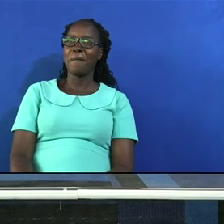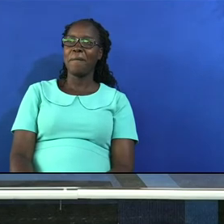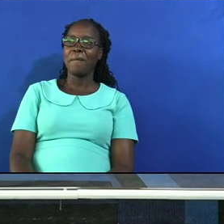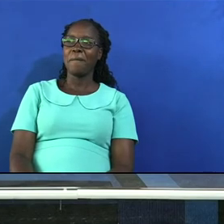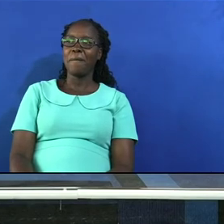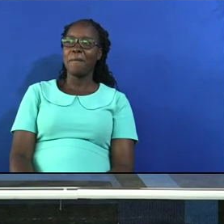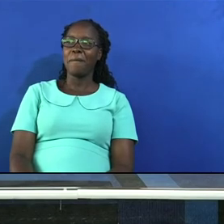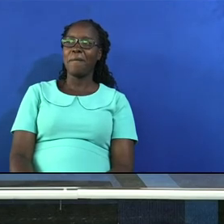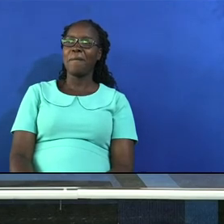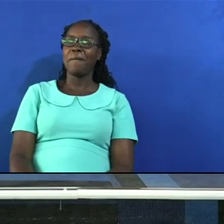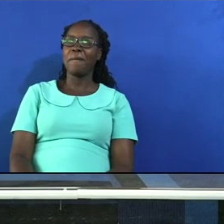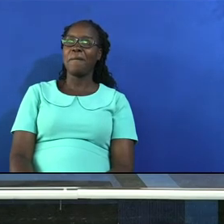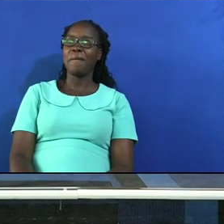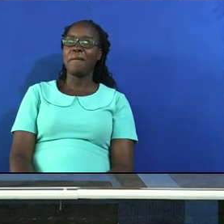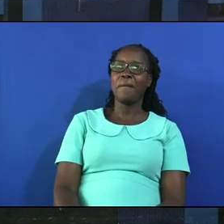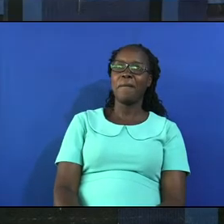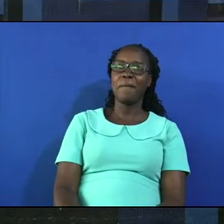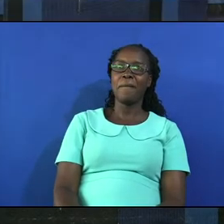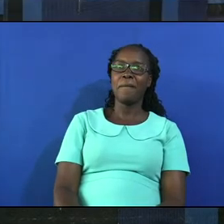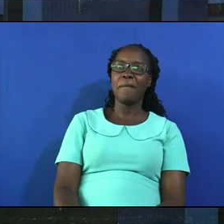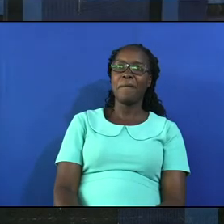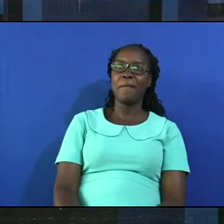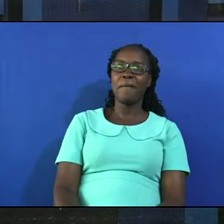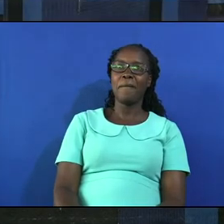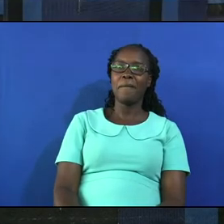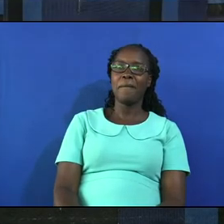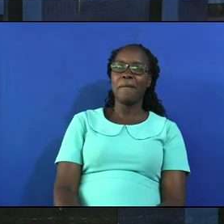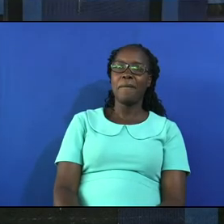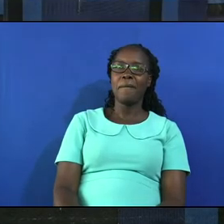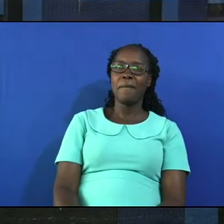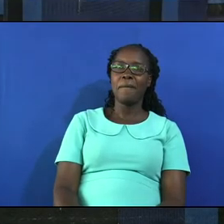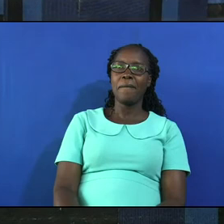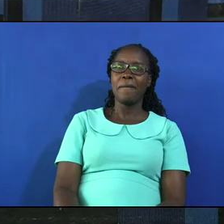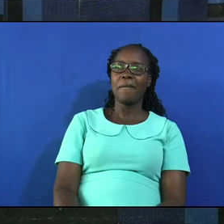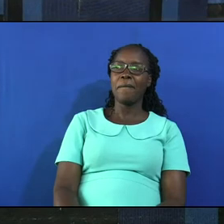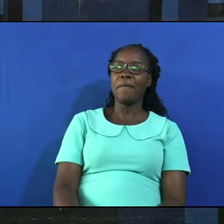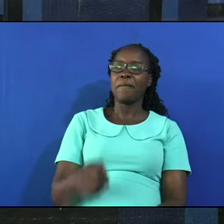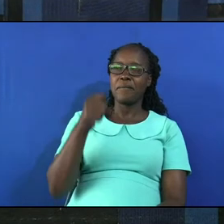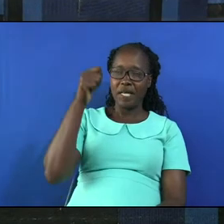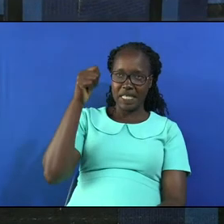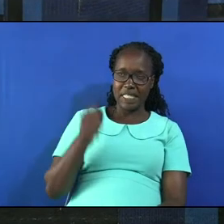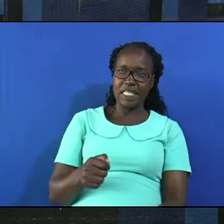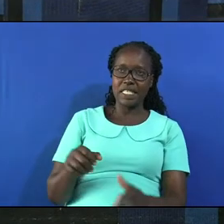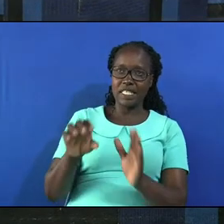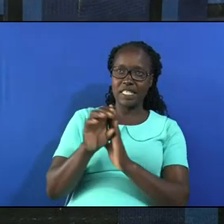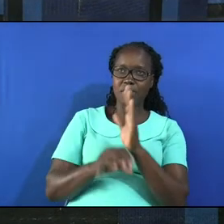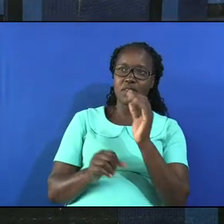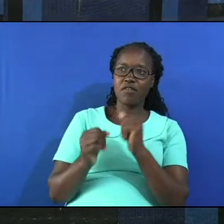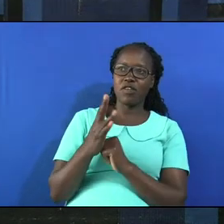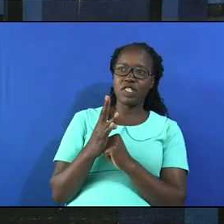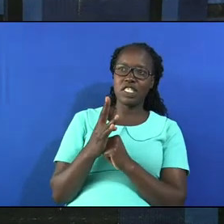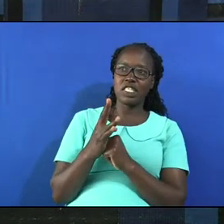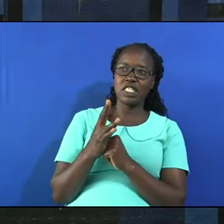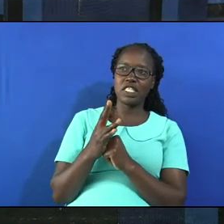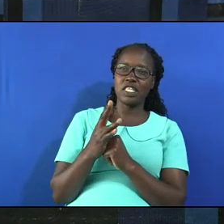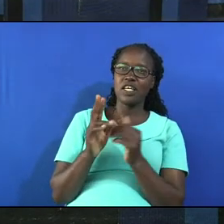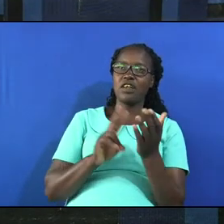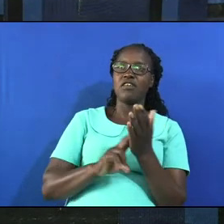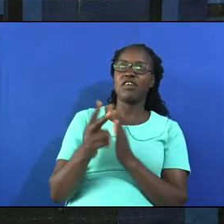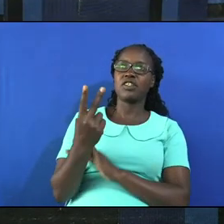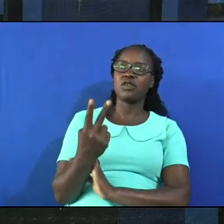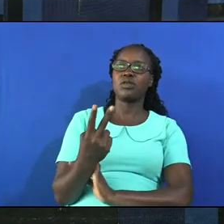I can foresee that in the next 2-3 hours we will be at Jeremiah. So we are now in Judges. Judges chapter 14, verse